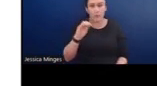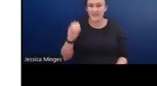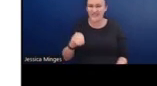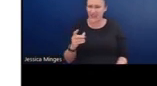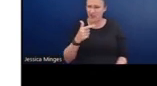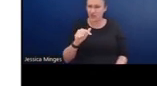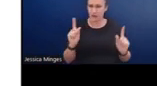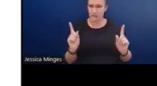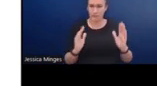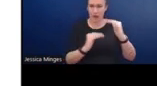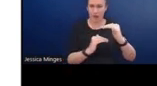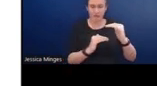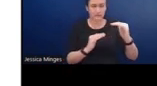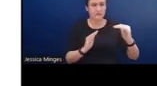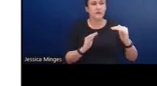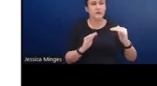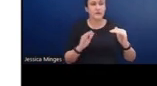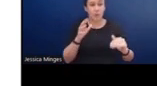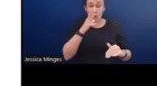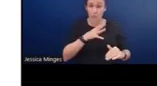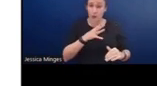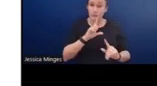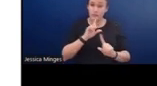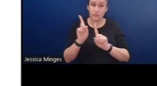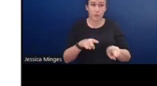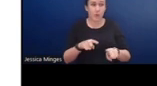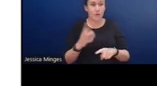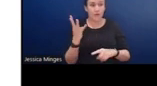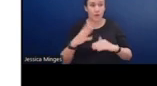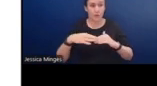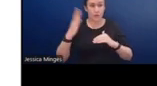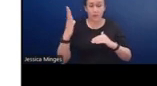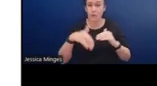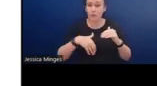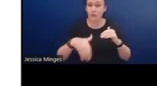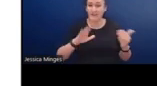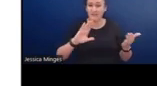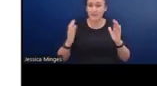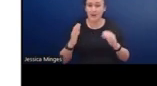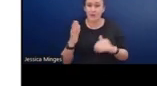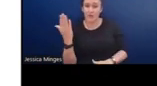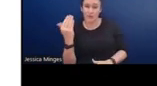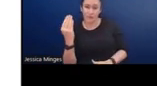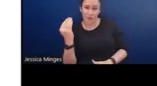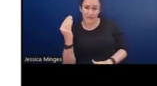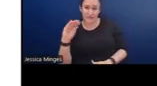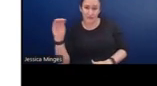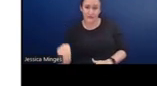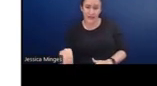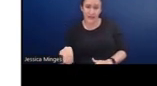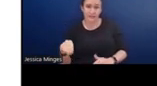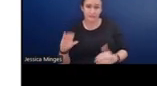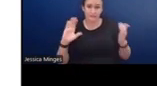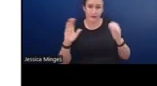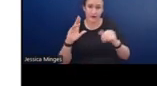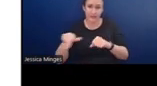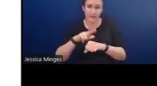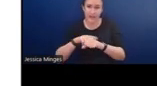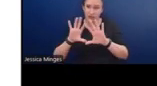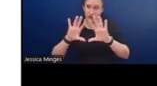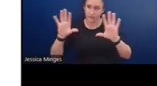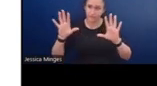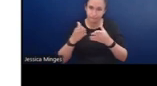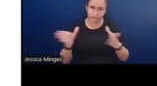there, of women reported having 4 or more pregnancies in their lifetime compared to 14% in a nationally representative sample. And